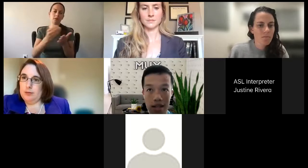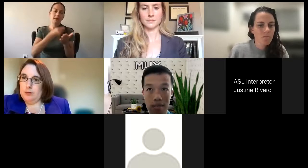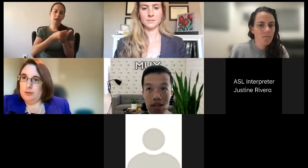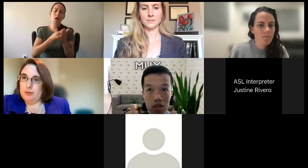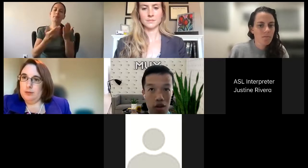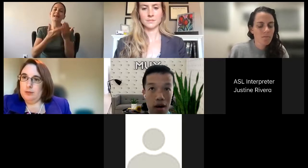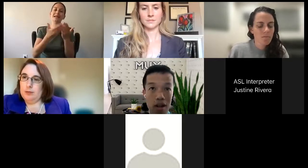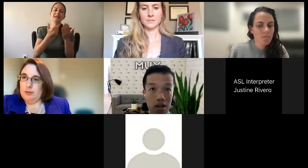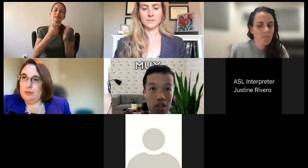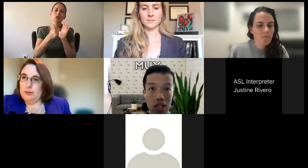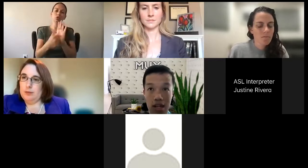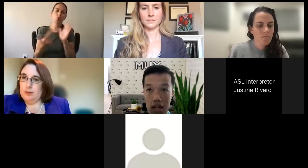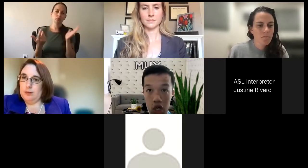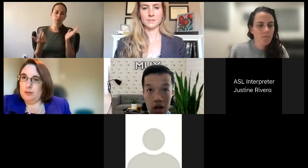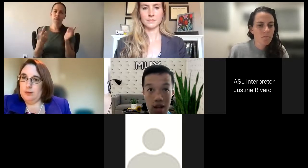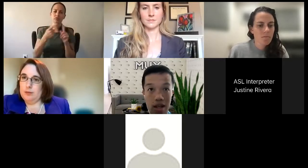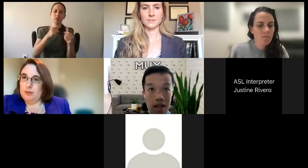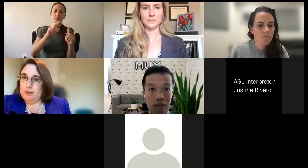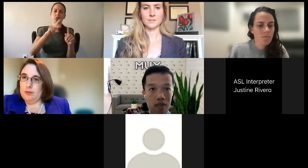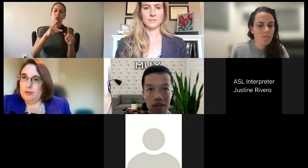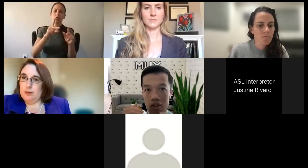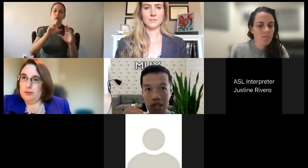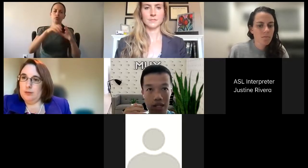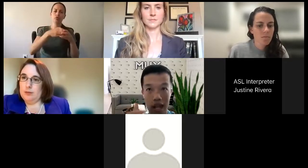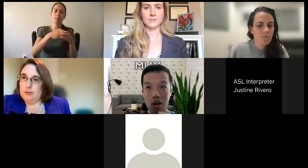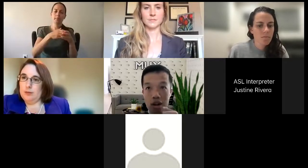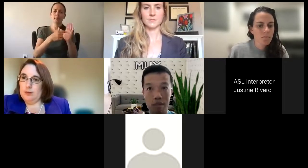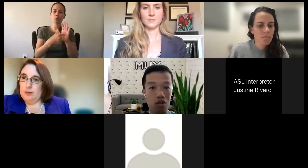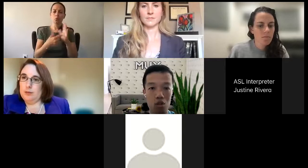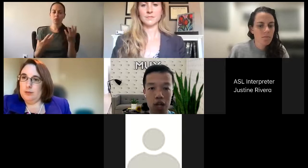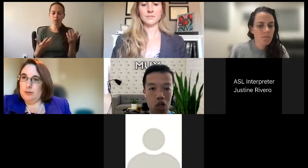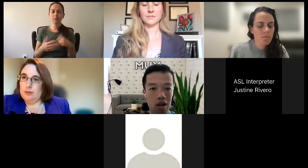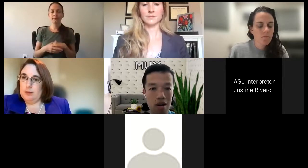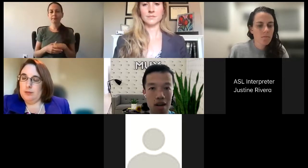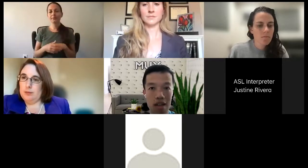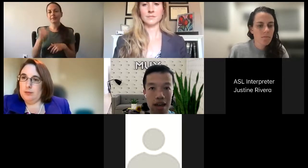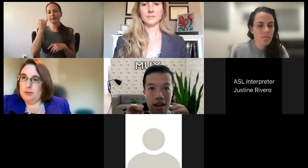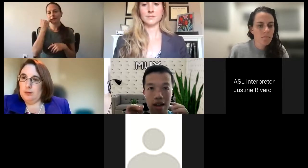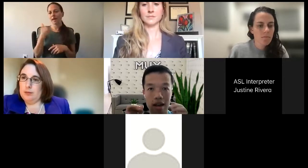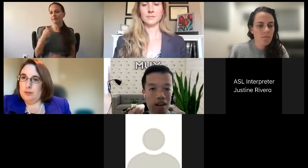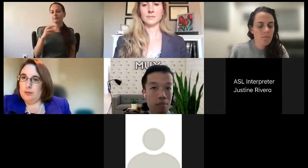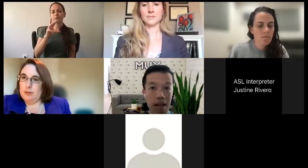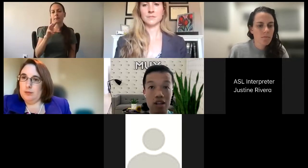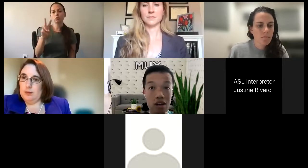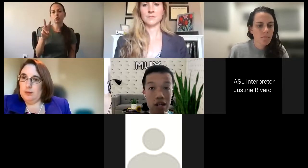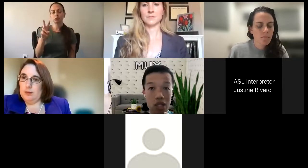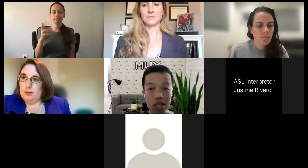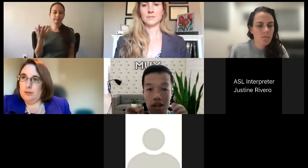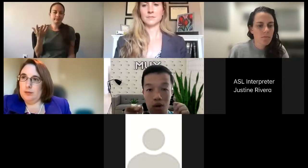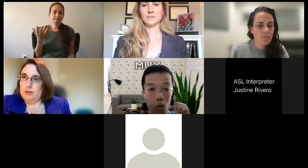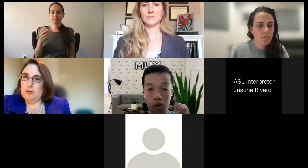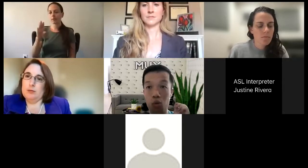verifiable by some of these third-party integrations that I had shared. If you're like a standard W-2 wage earner, then a lot of